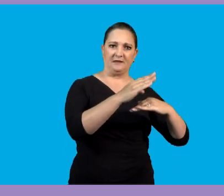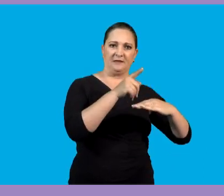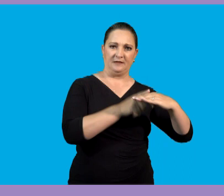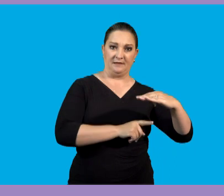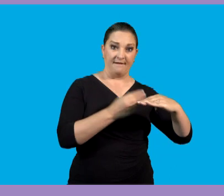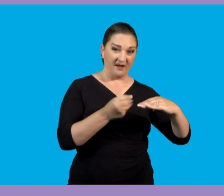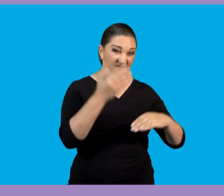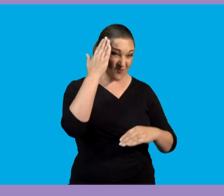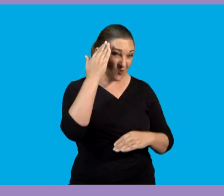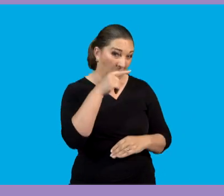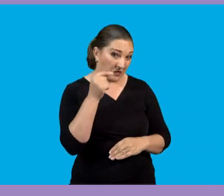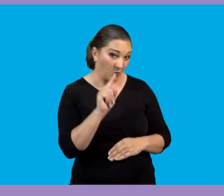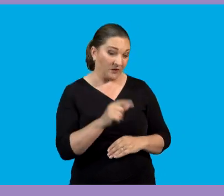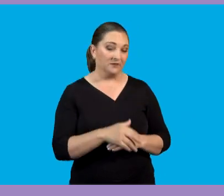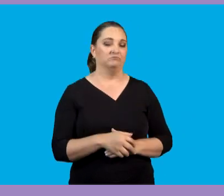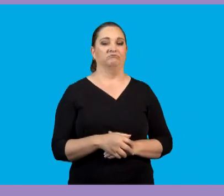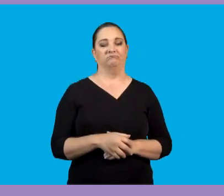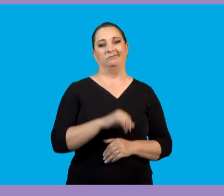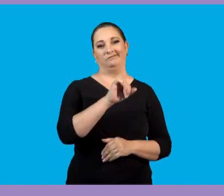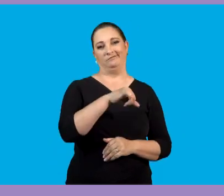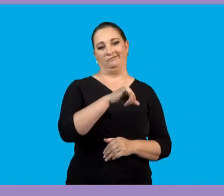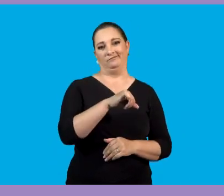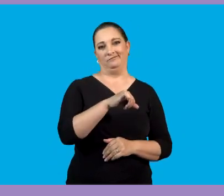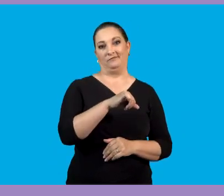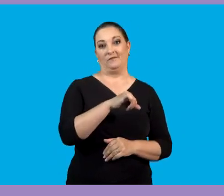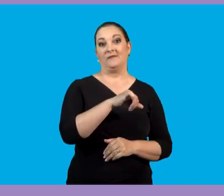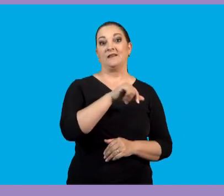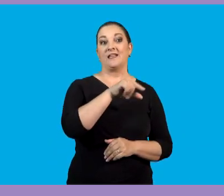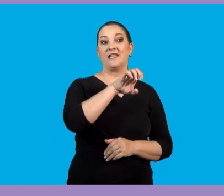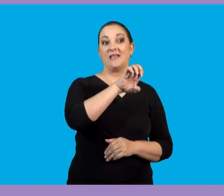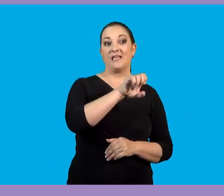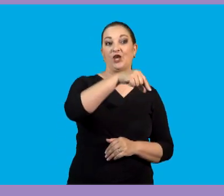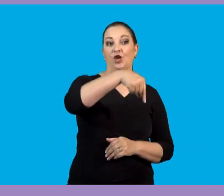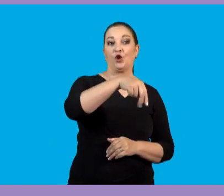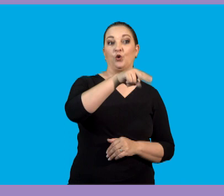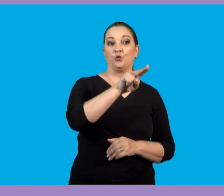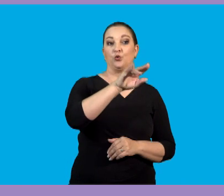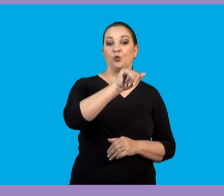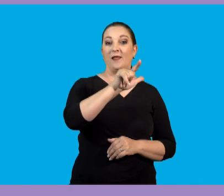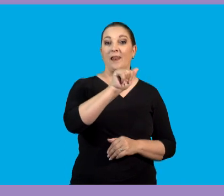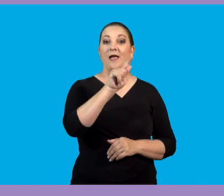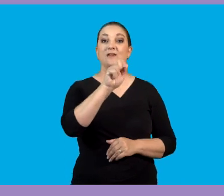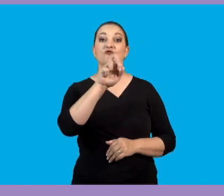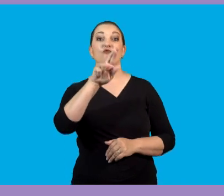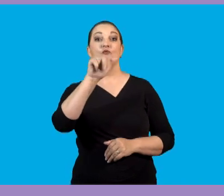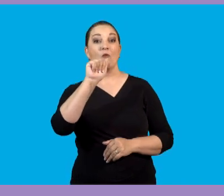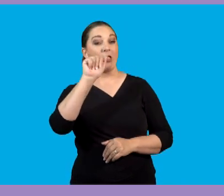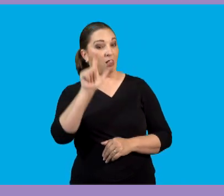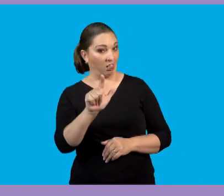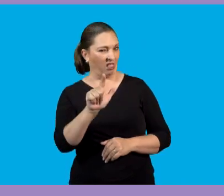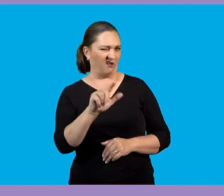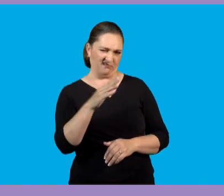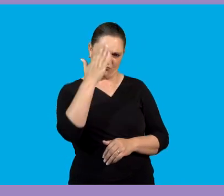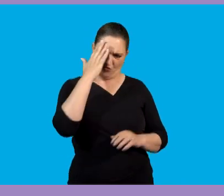of triangle that is? Yes, this is an equilateral triangle.